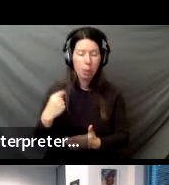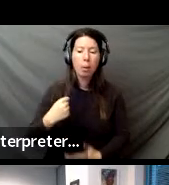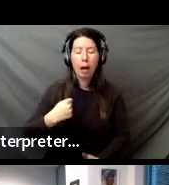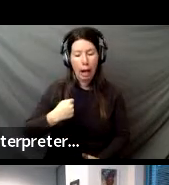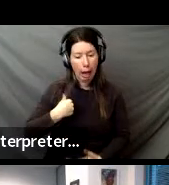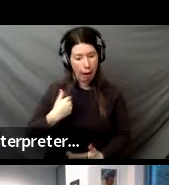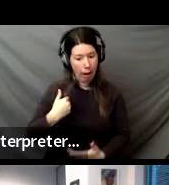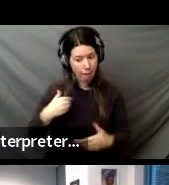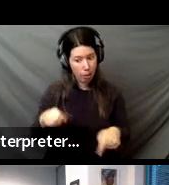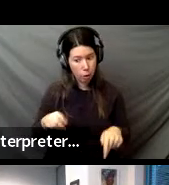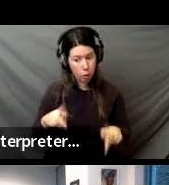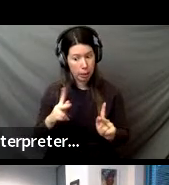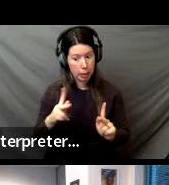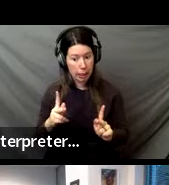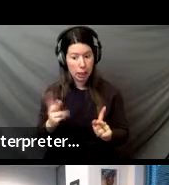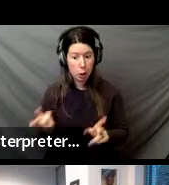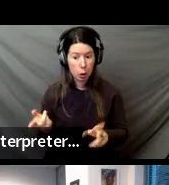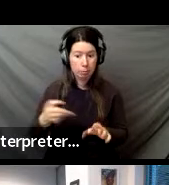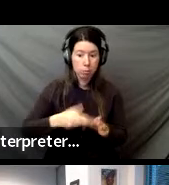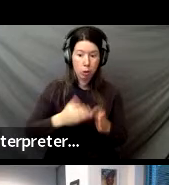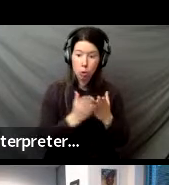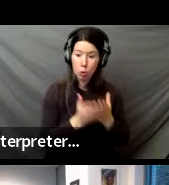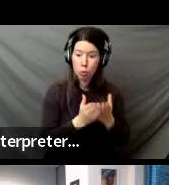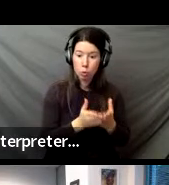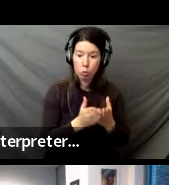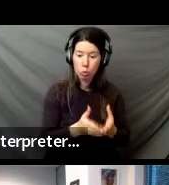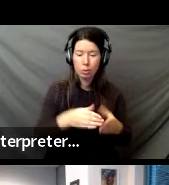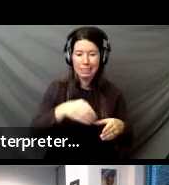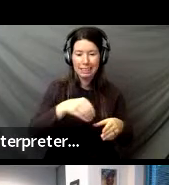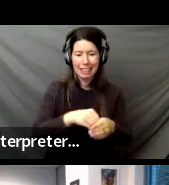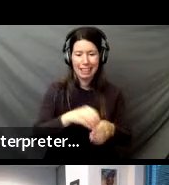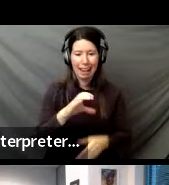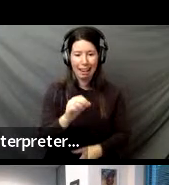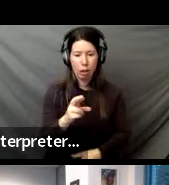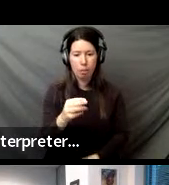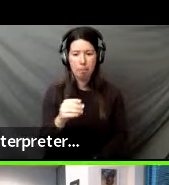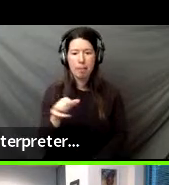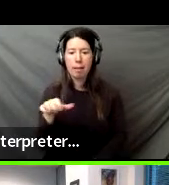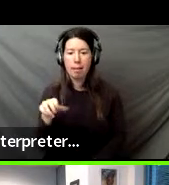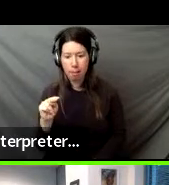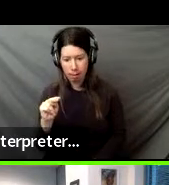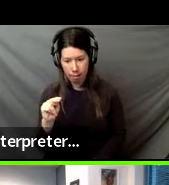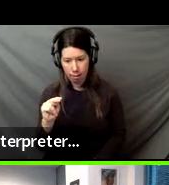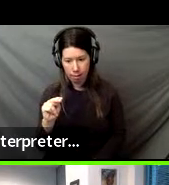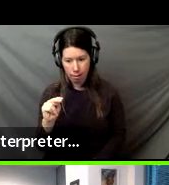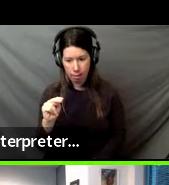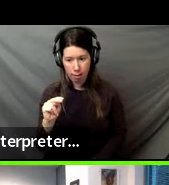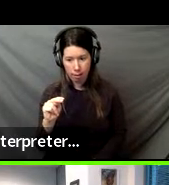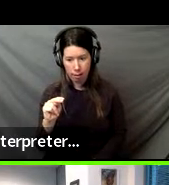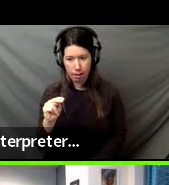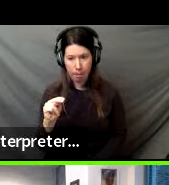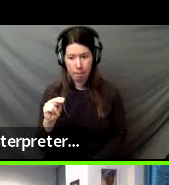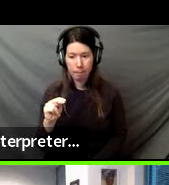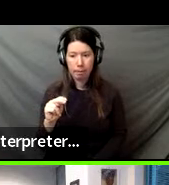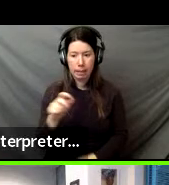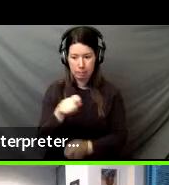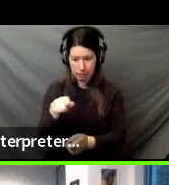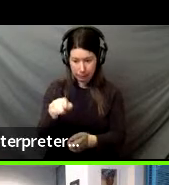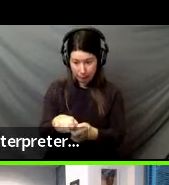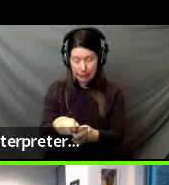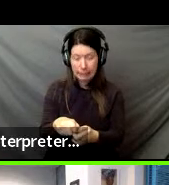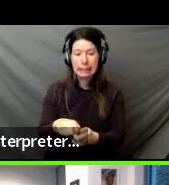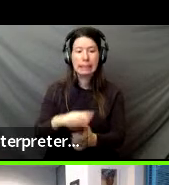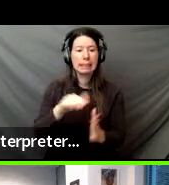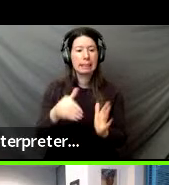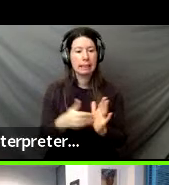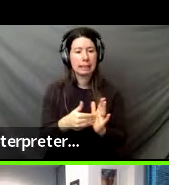do a cruise in the Caribbean, particularly in the area of Central